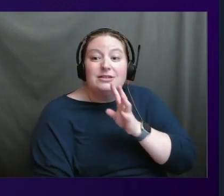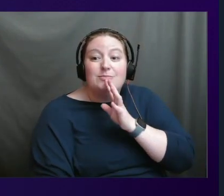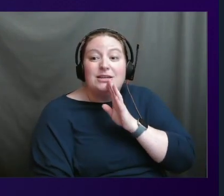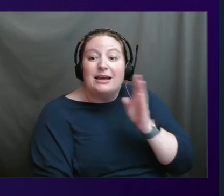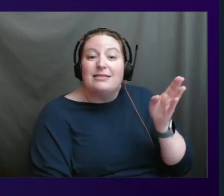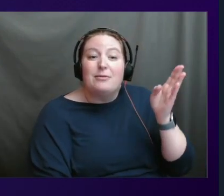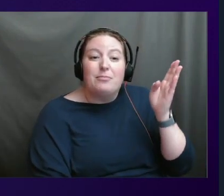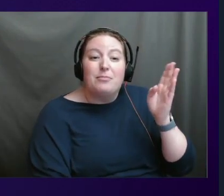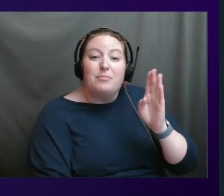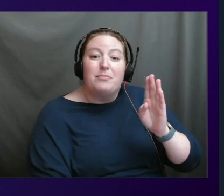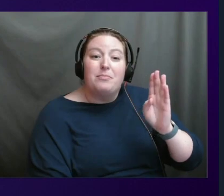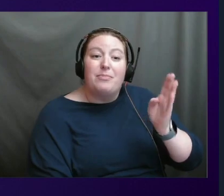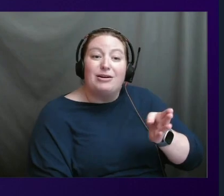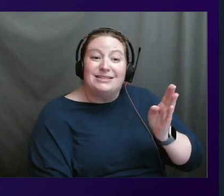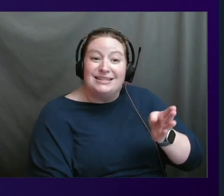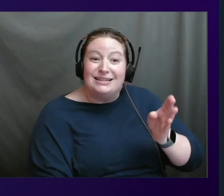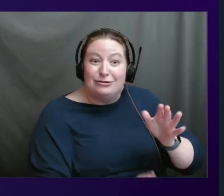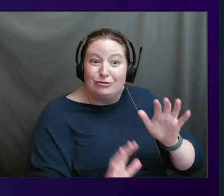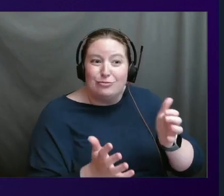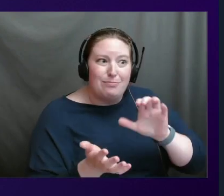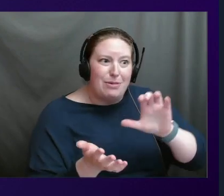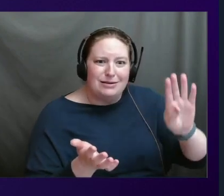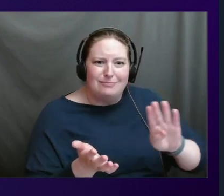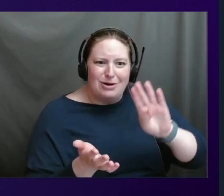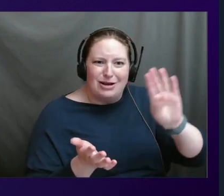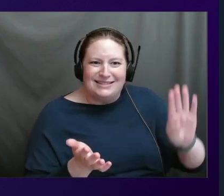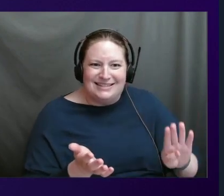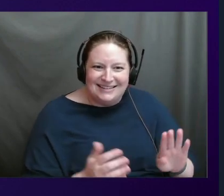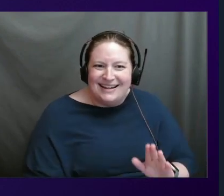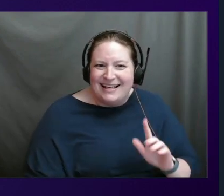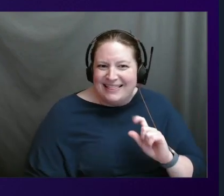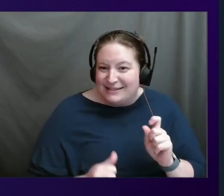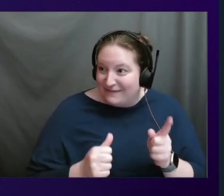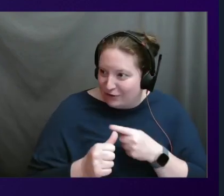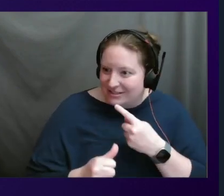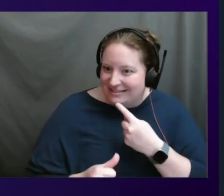That happened to me. That's the first thing he says to everybody. I love it.